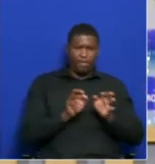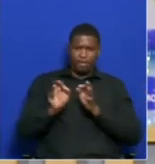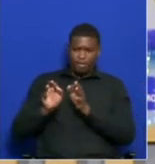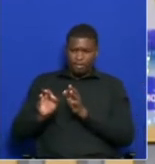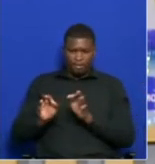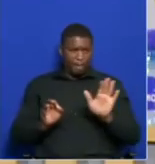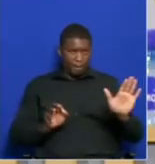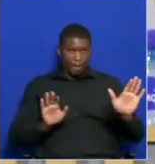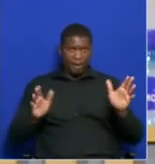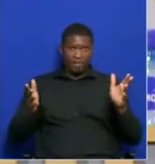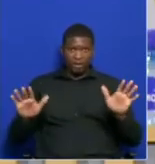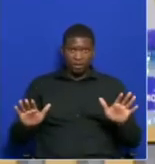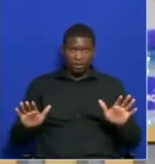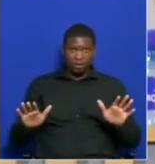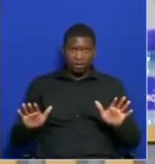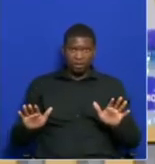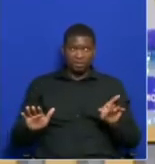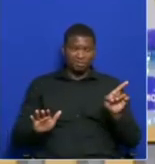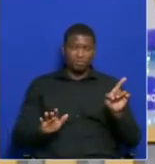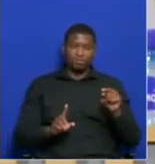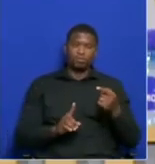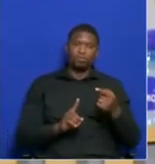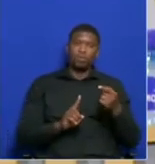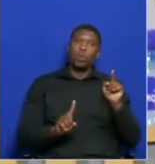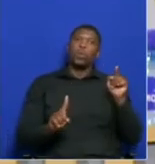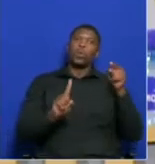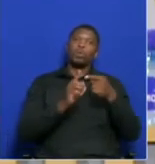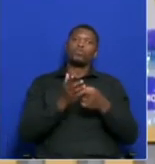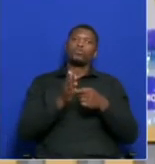not necessarily the same.